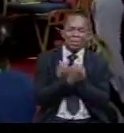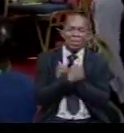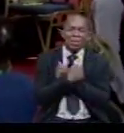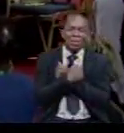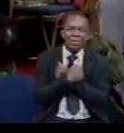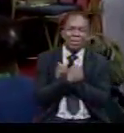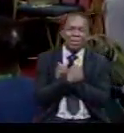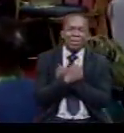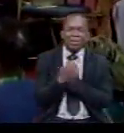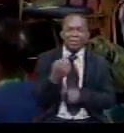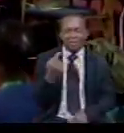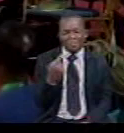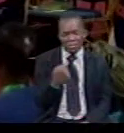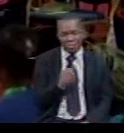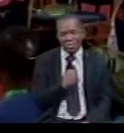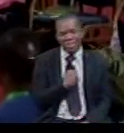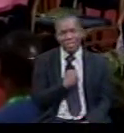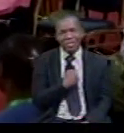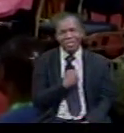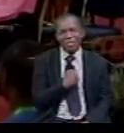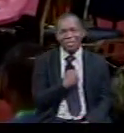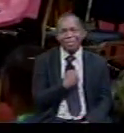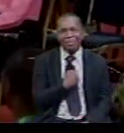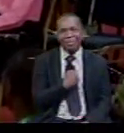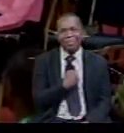first loved me. Oh,